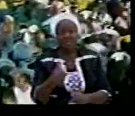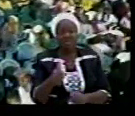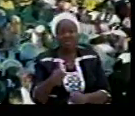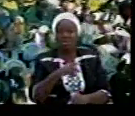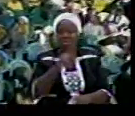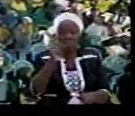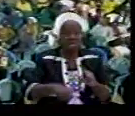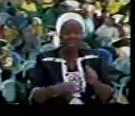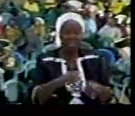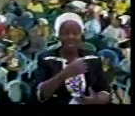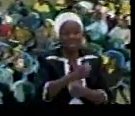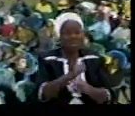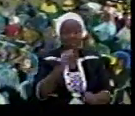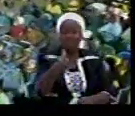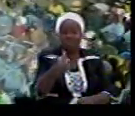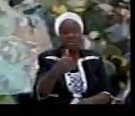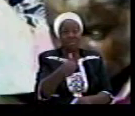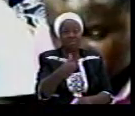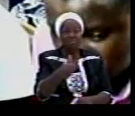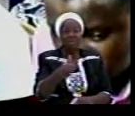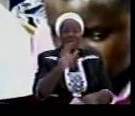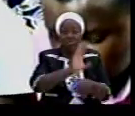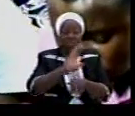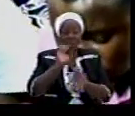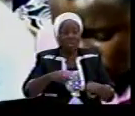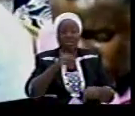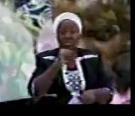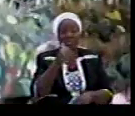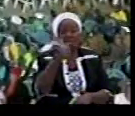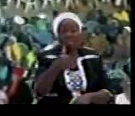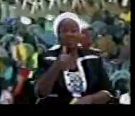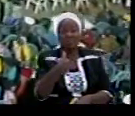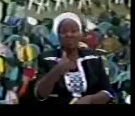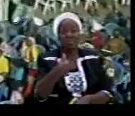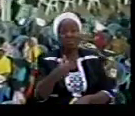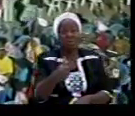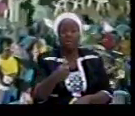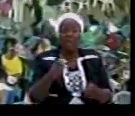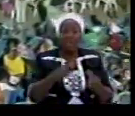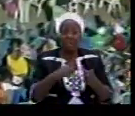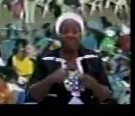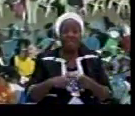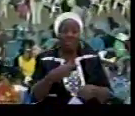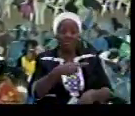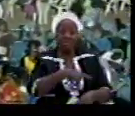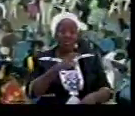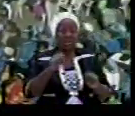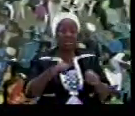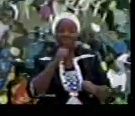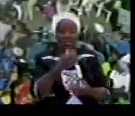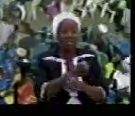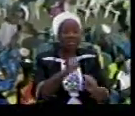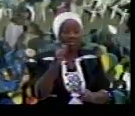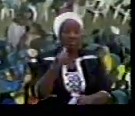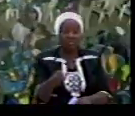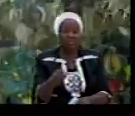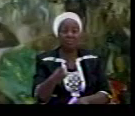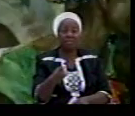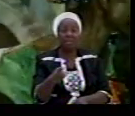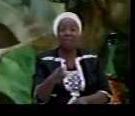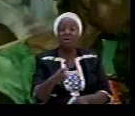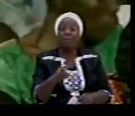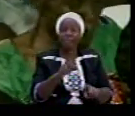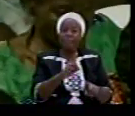you. Religion cannot save you. A good Samaritan, that cannot save you.